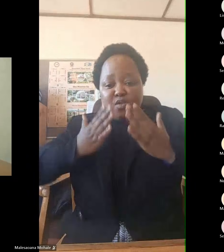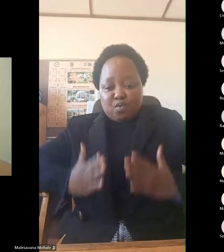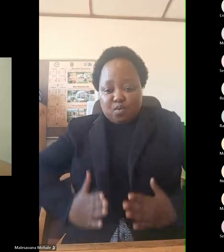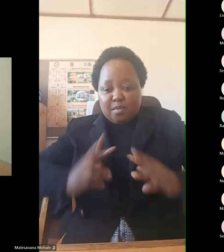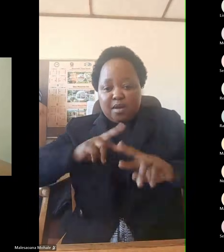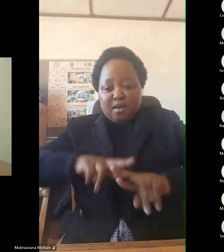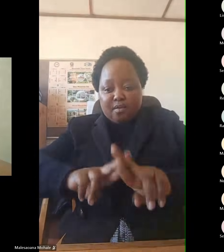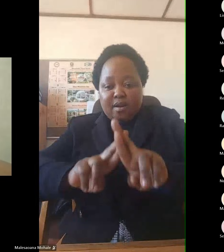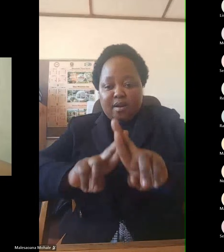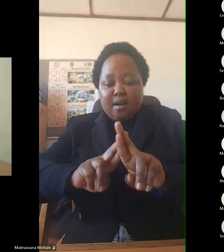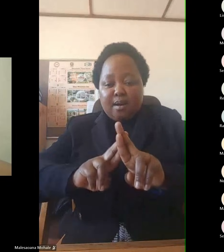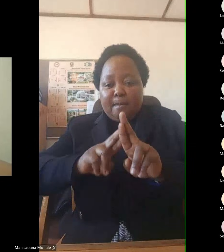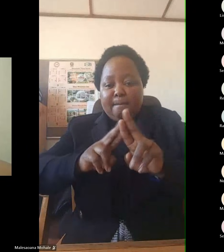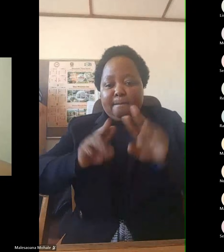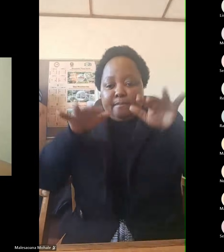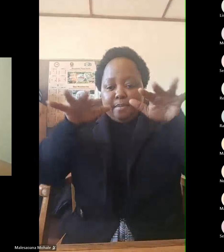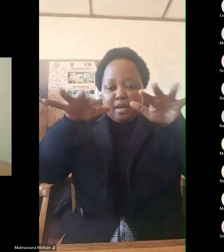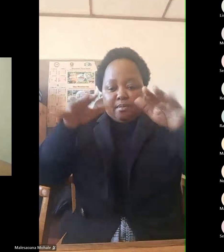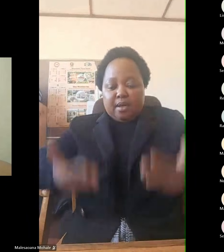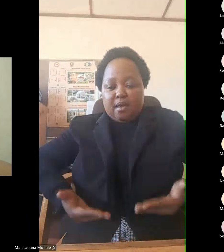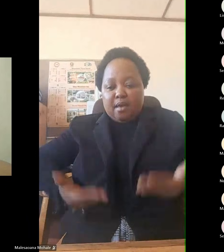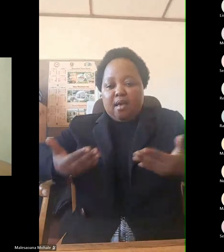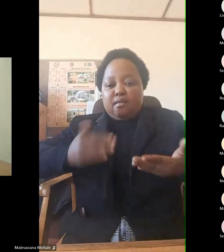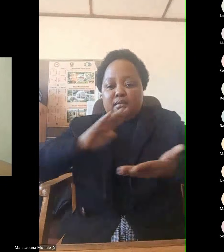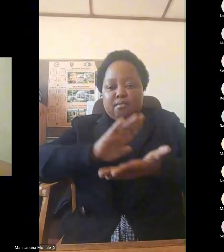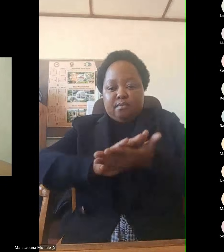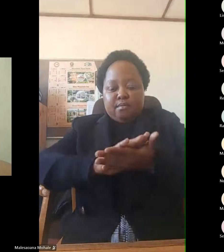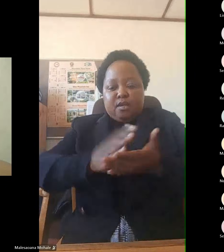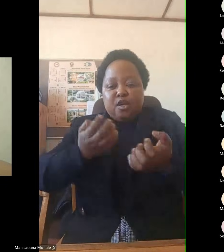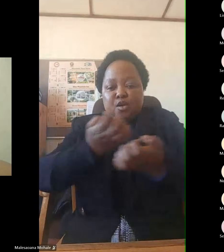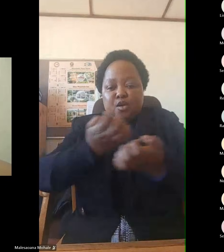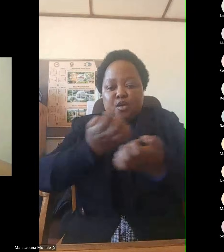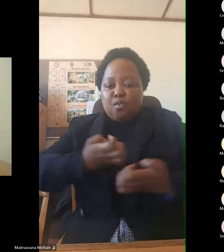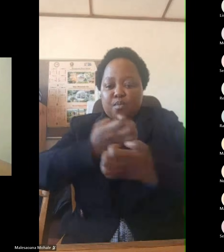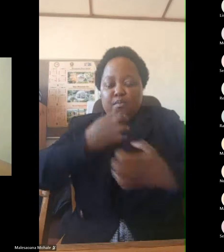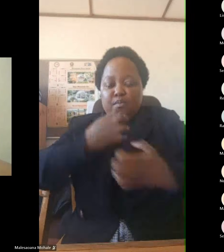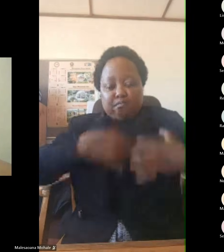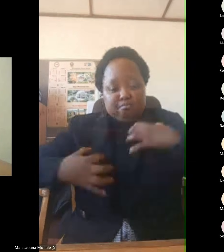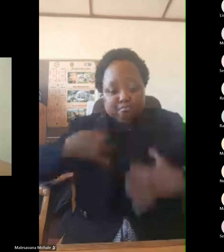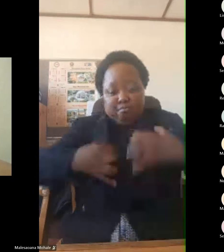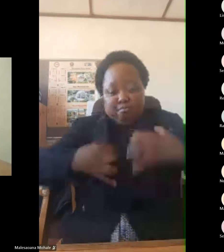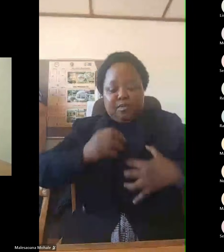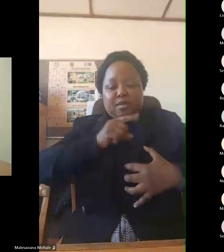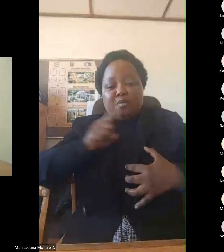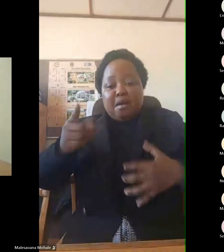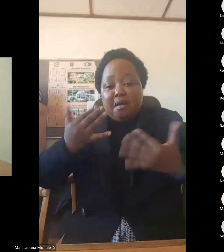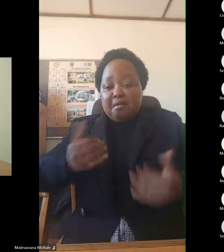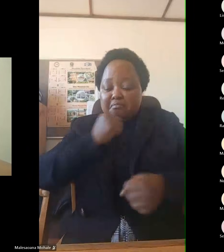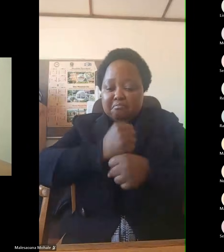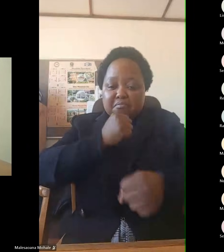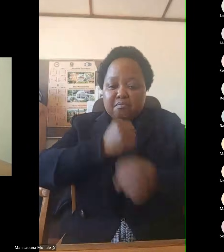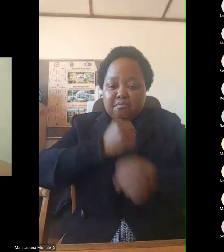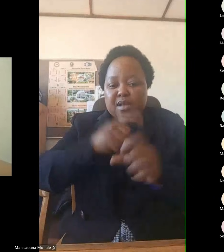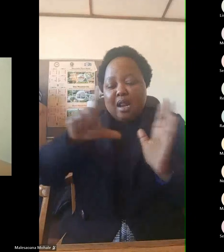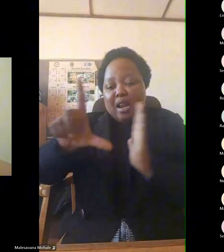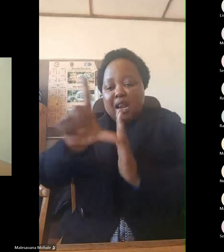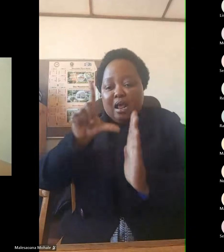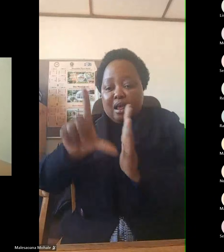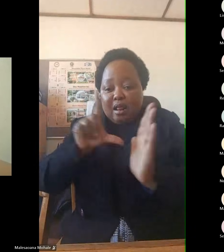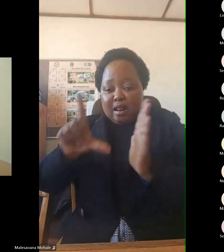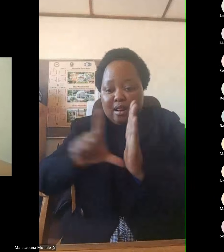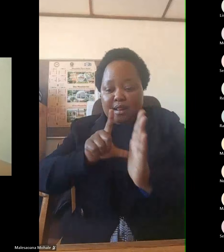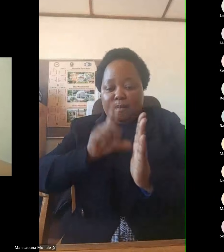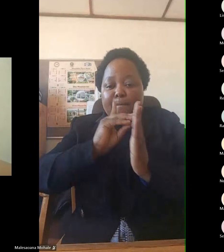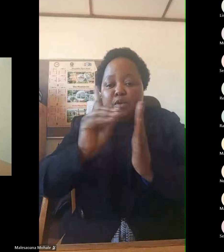and economic concern despite existing measures, legal and policy, as well as investment that have been